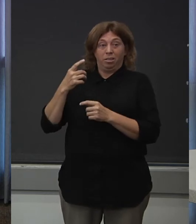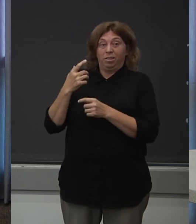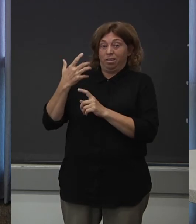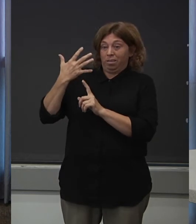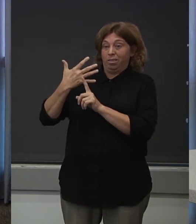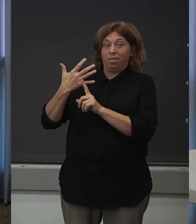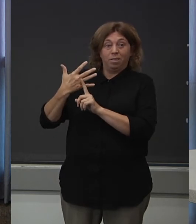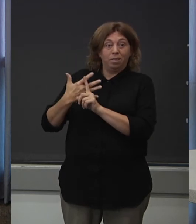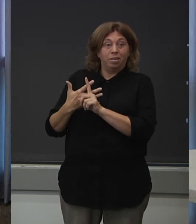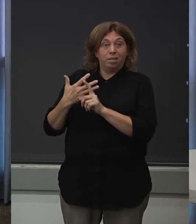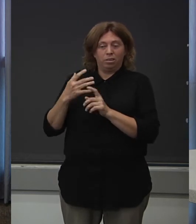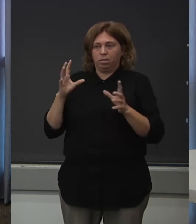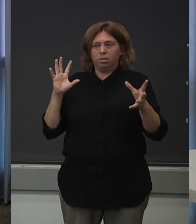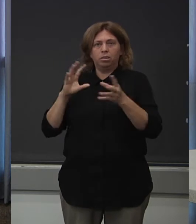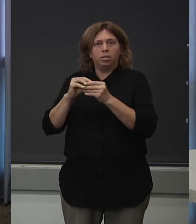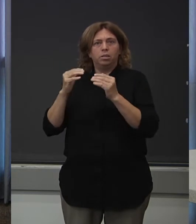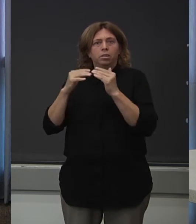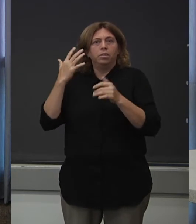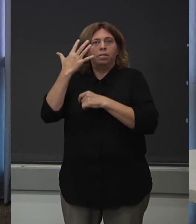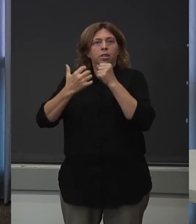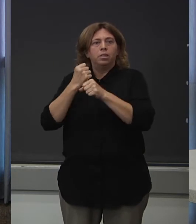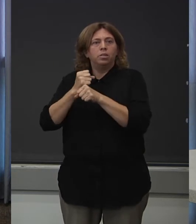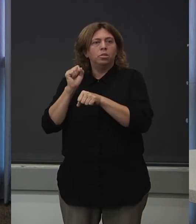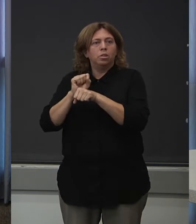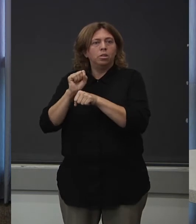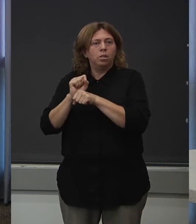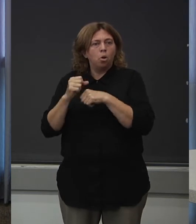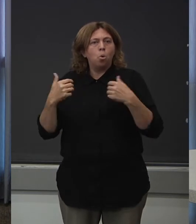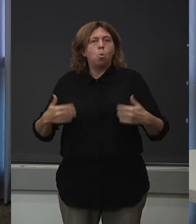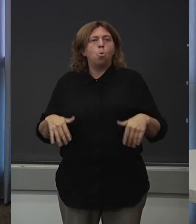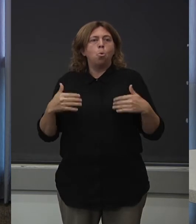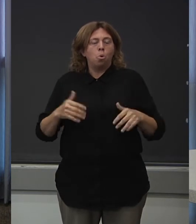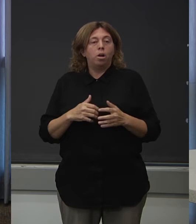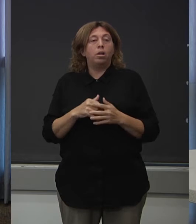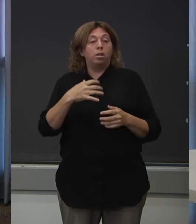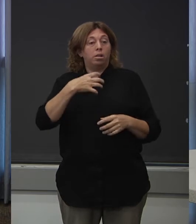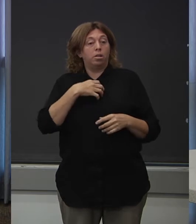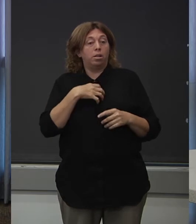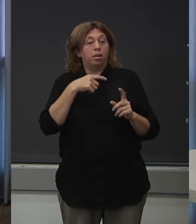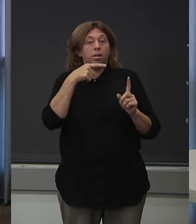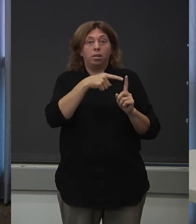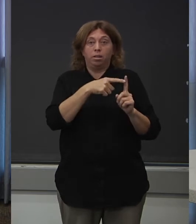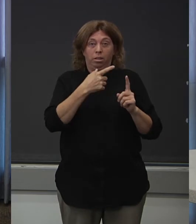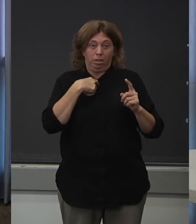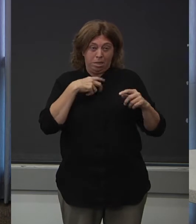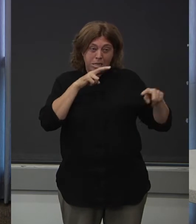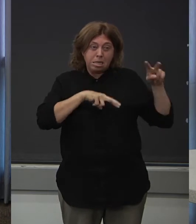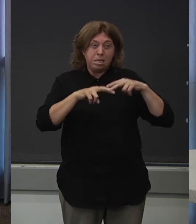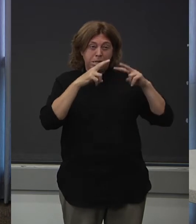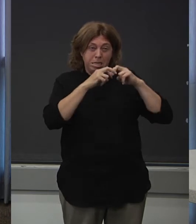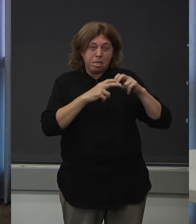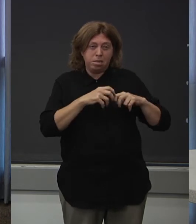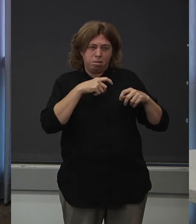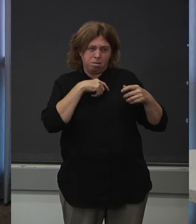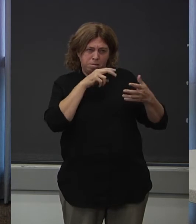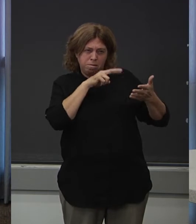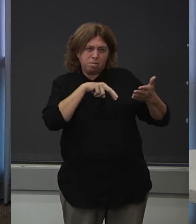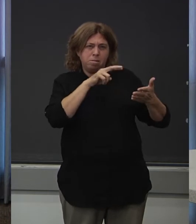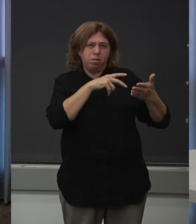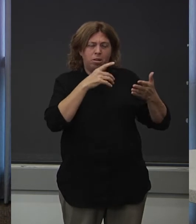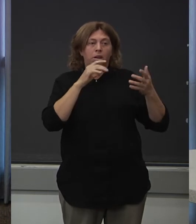complaints. Absorbing and evaluating these complaints, we have online hazard reporting forms in both English and